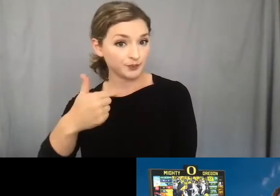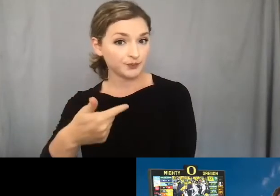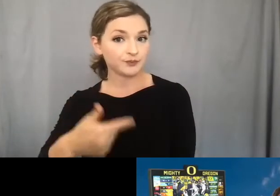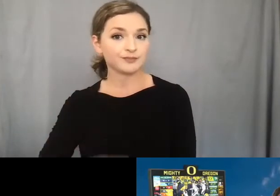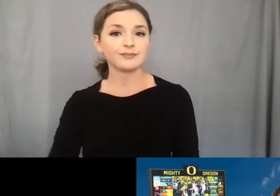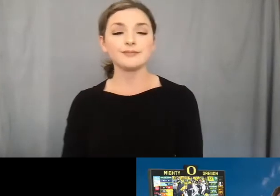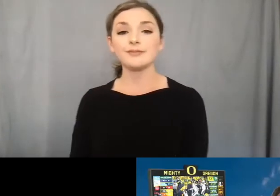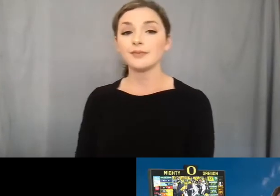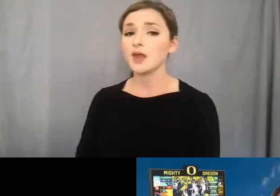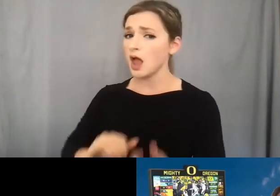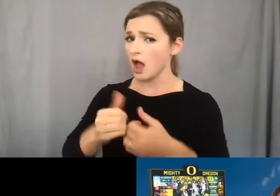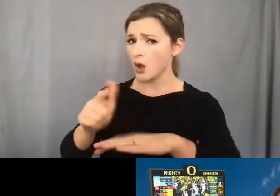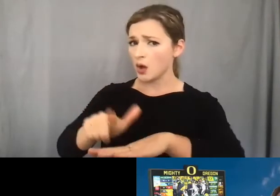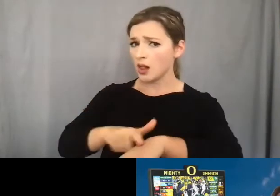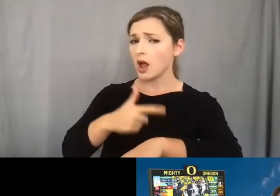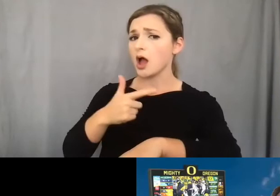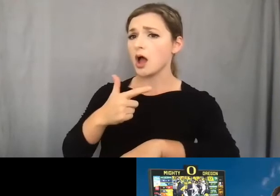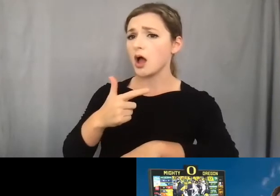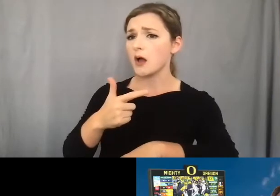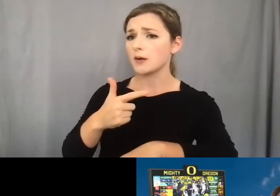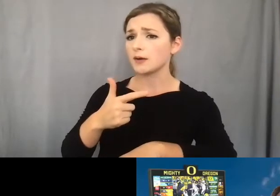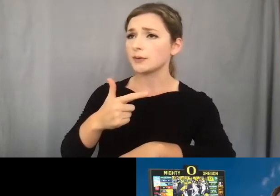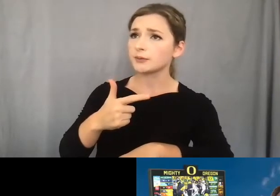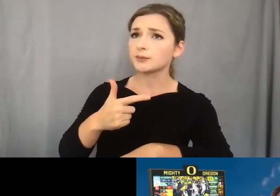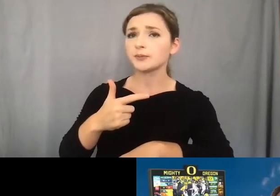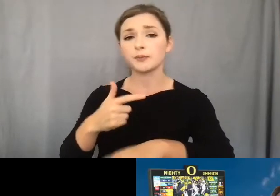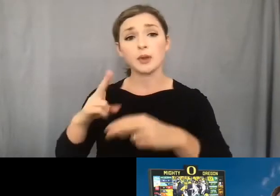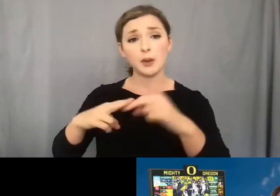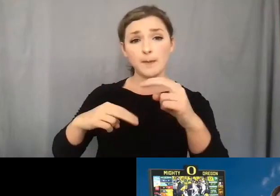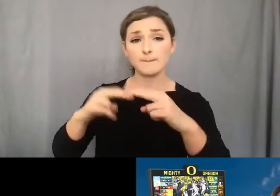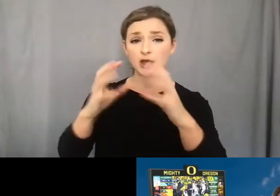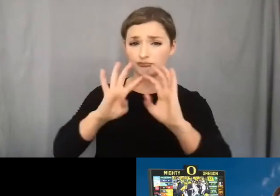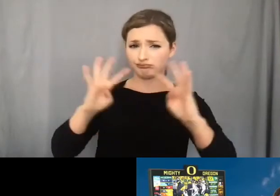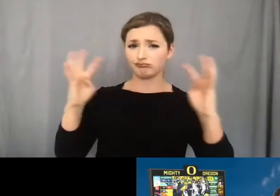How long did it take to build the stadium?